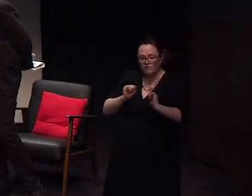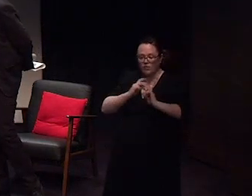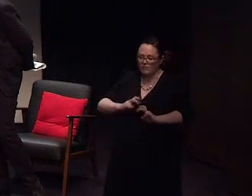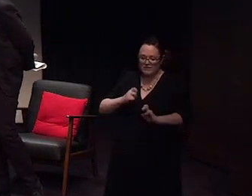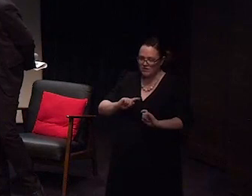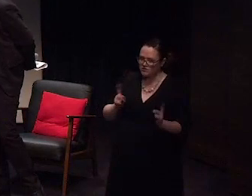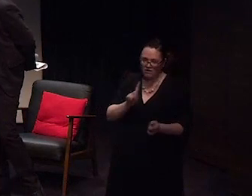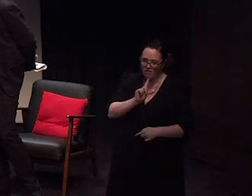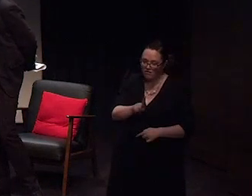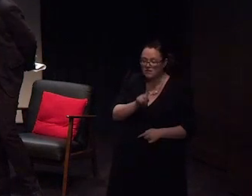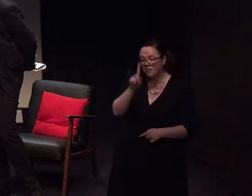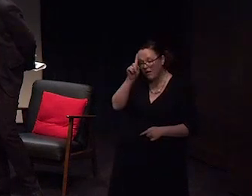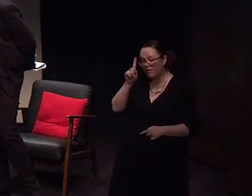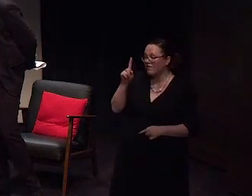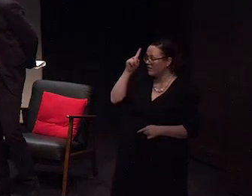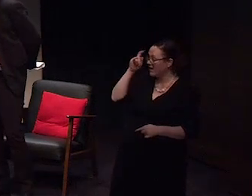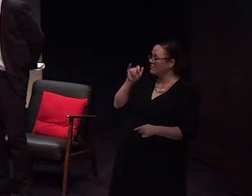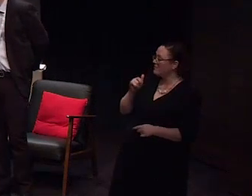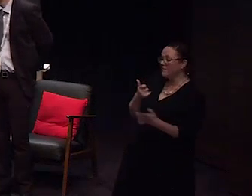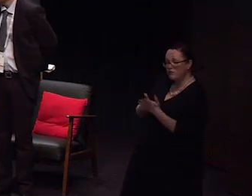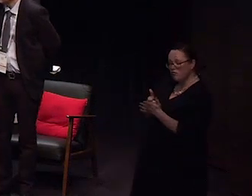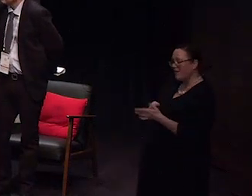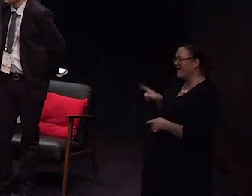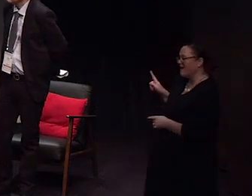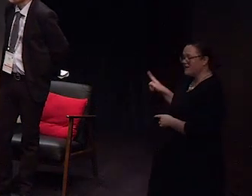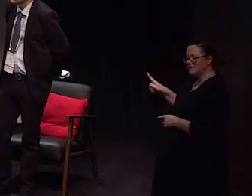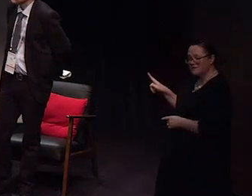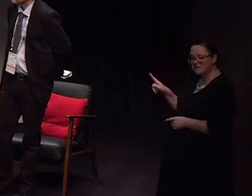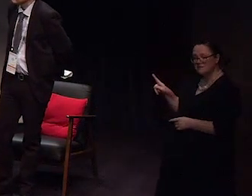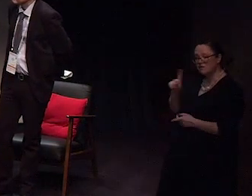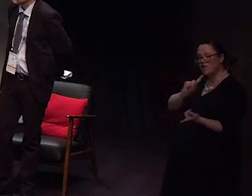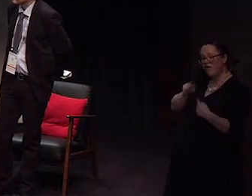answer. But I think maybe Robert, as in